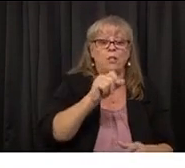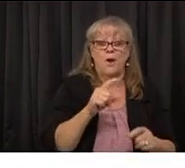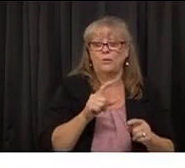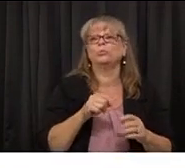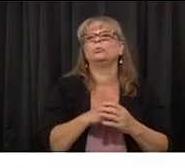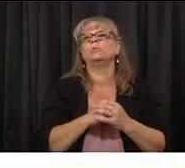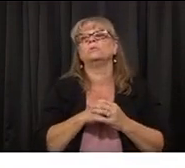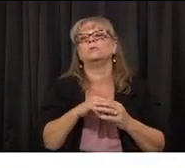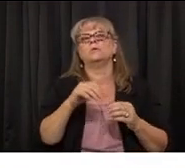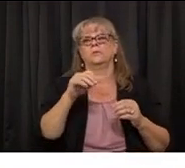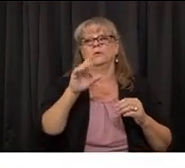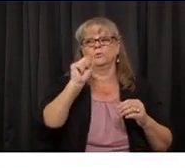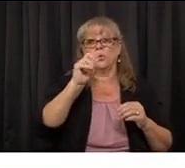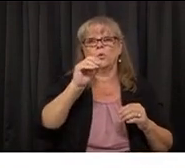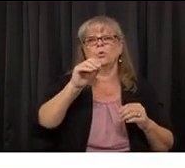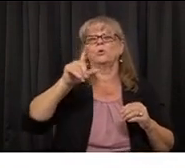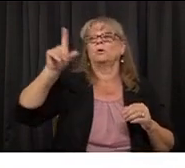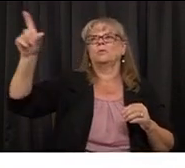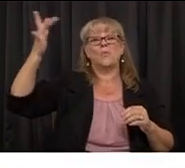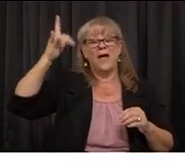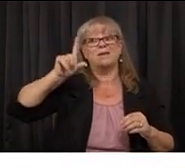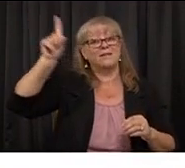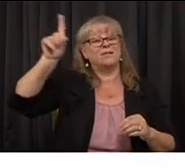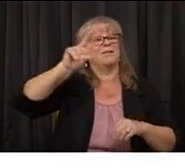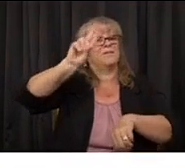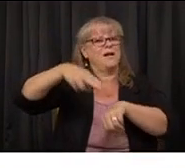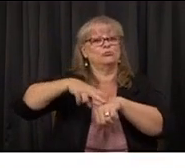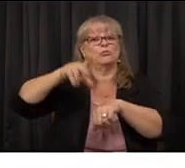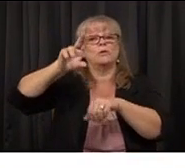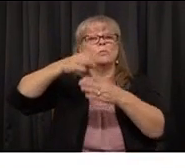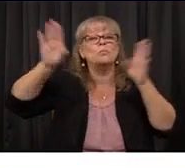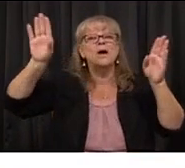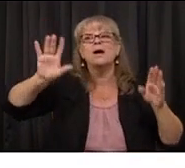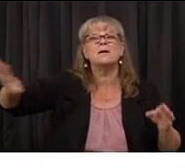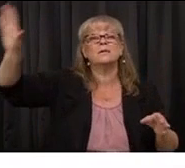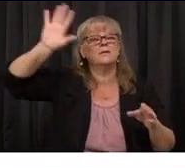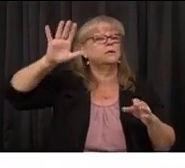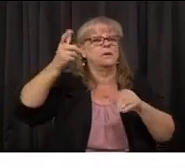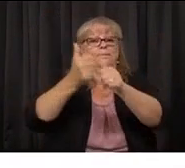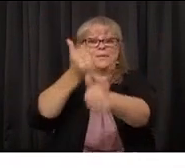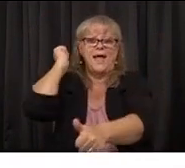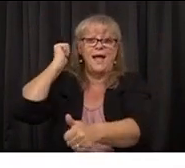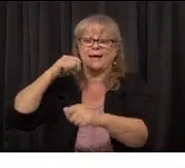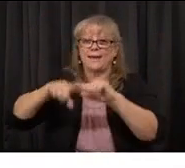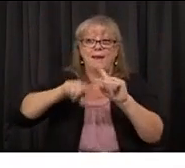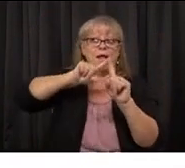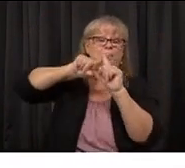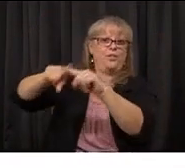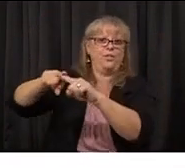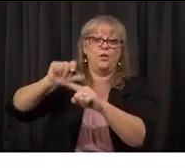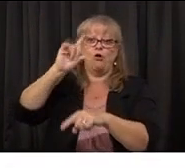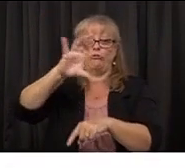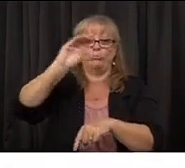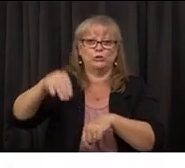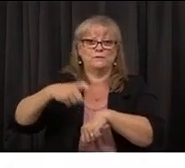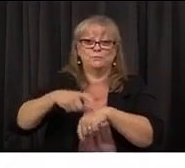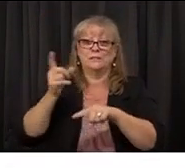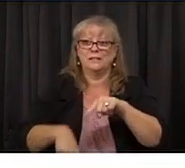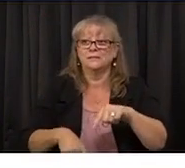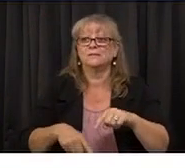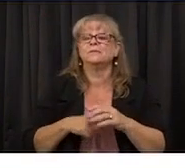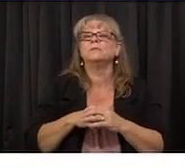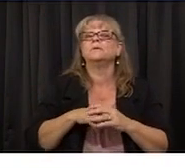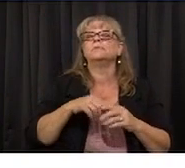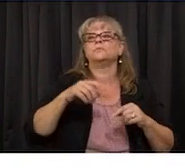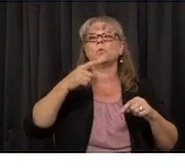national testing. And this is our strategy. We're going to build our in-state capacity while partnering with the private sector. The state partnered with local